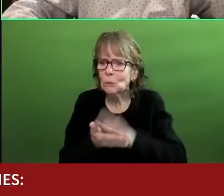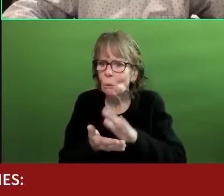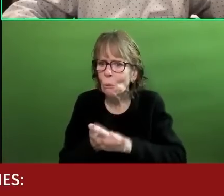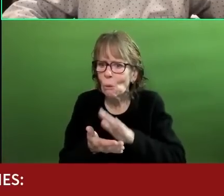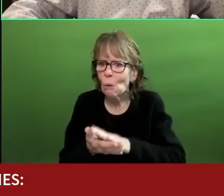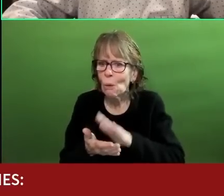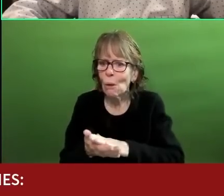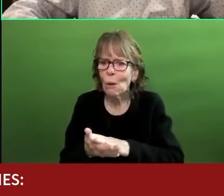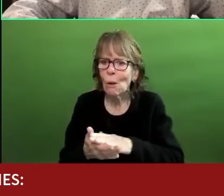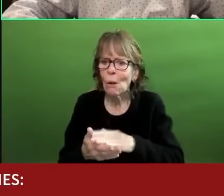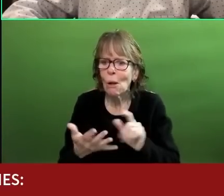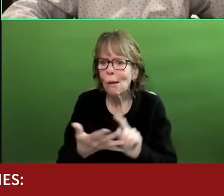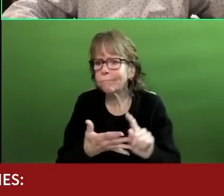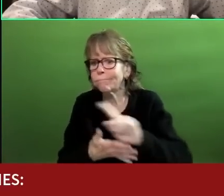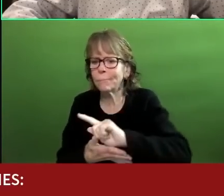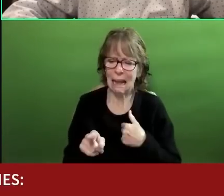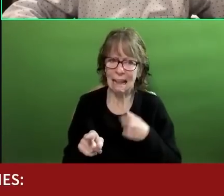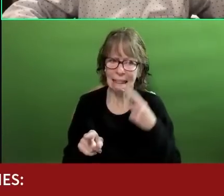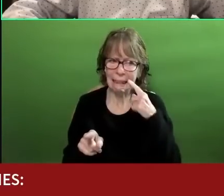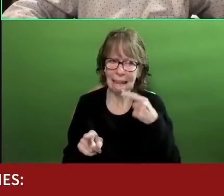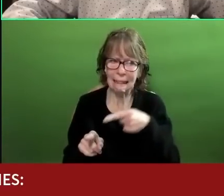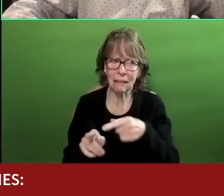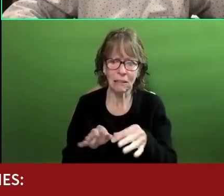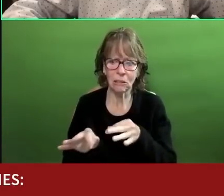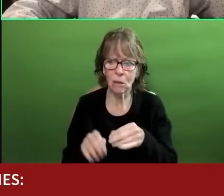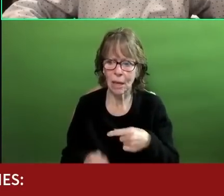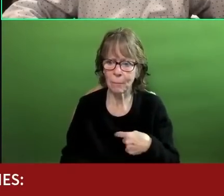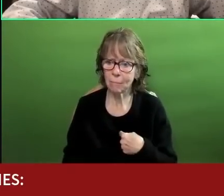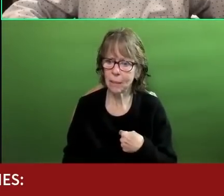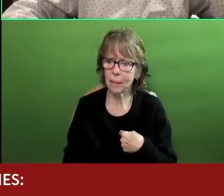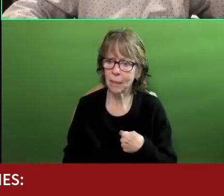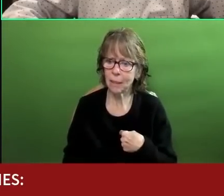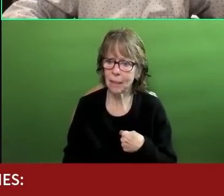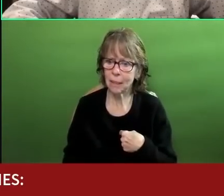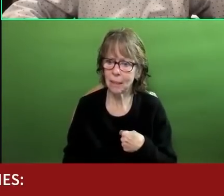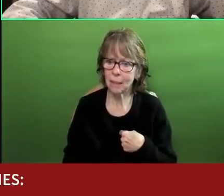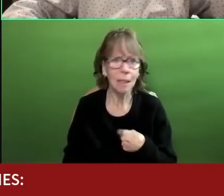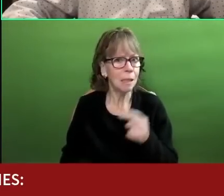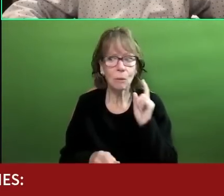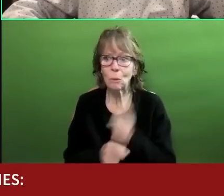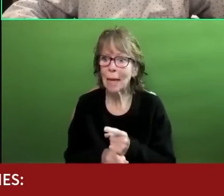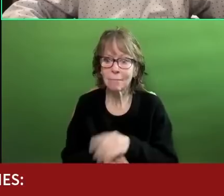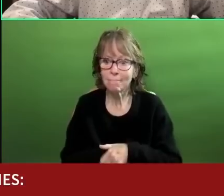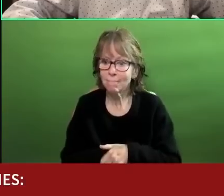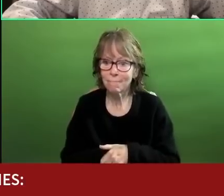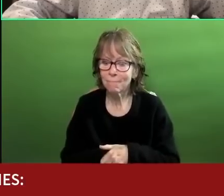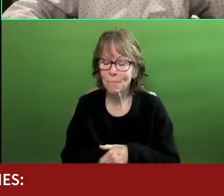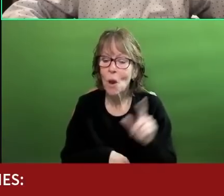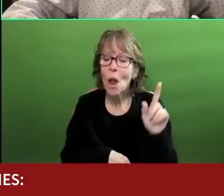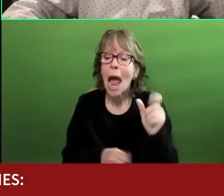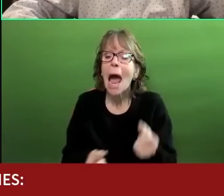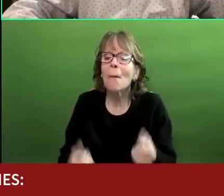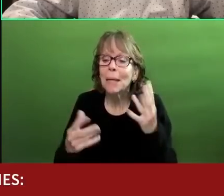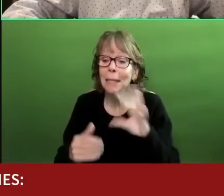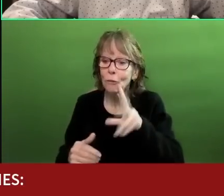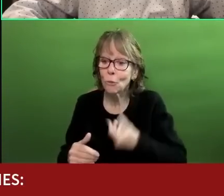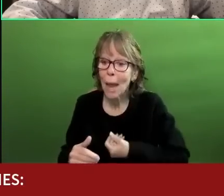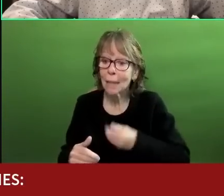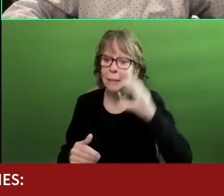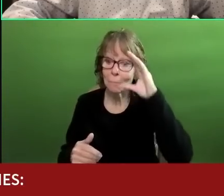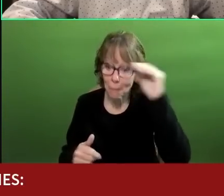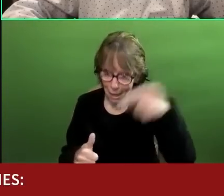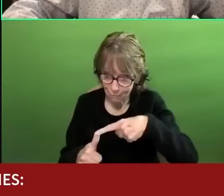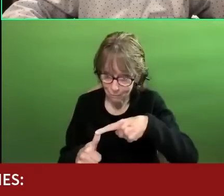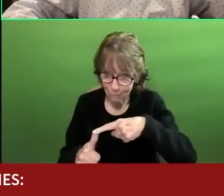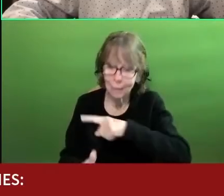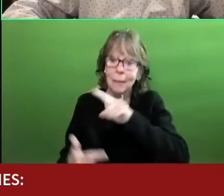me. There was no real denying that, right? Yep, there's not many trans men out there who have had kidney disease, who are in